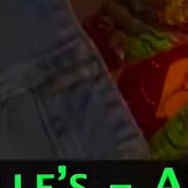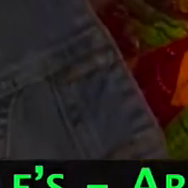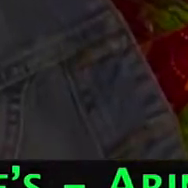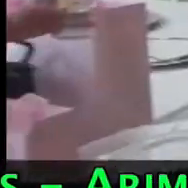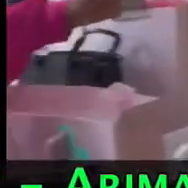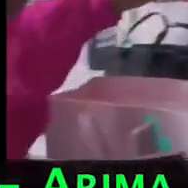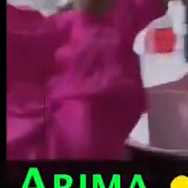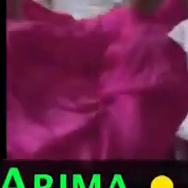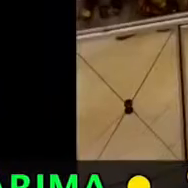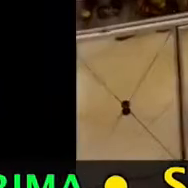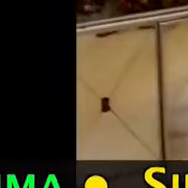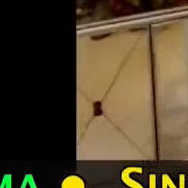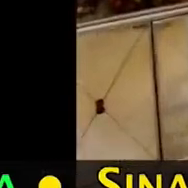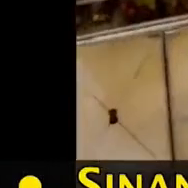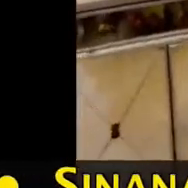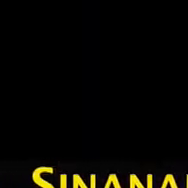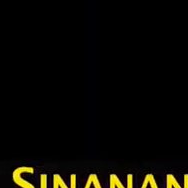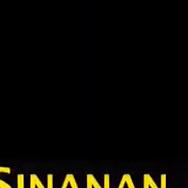She's royal.